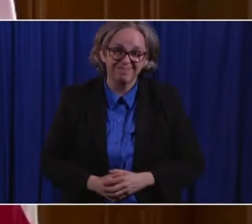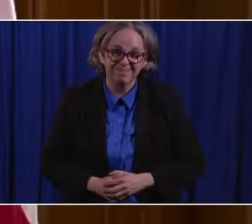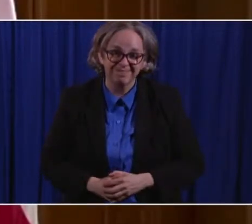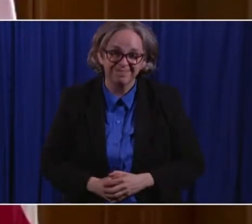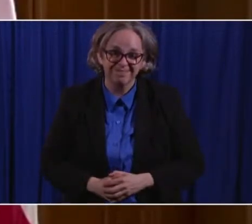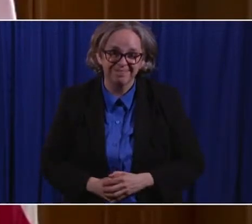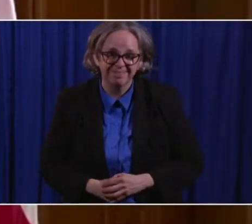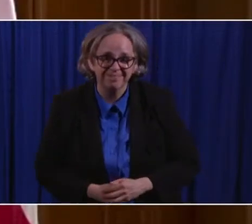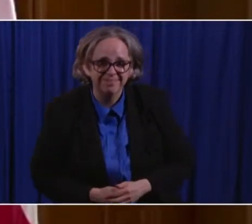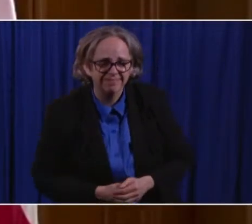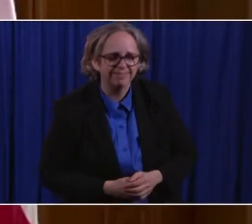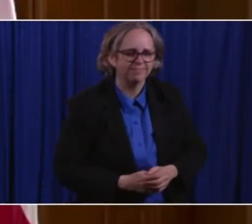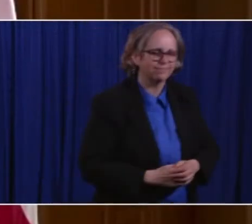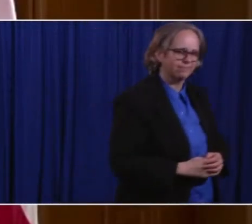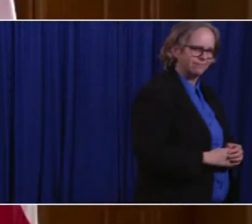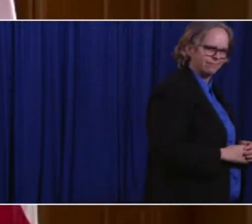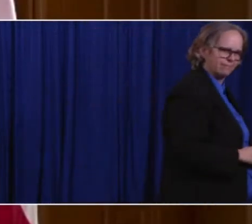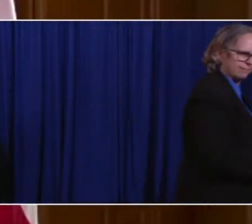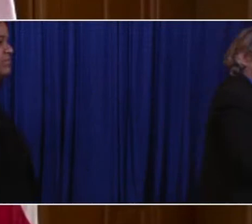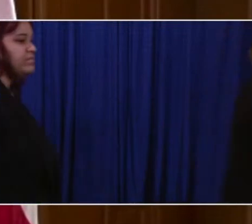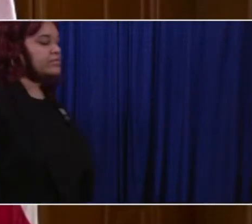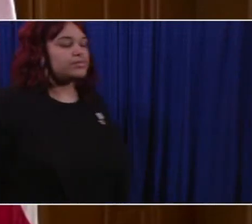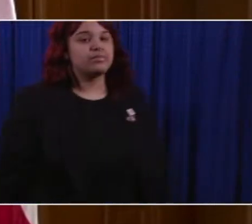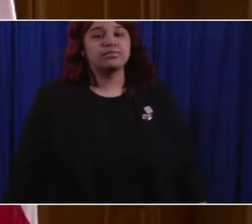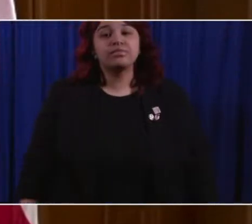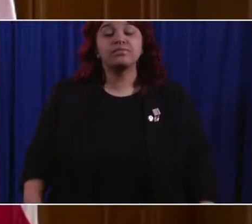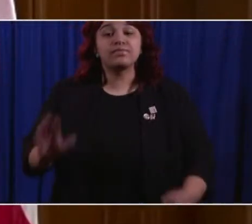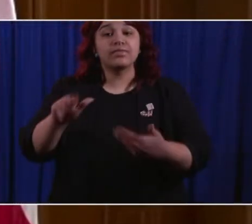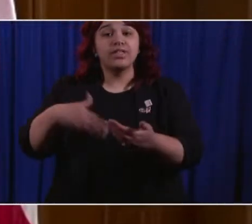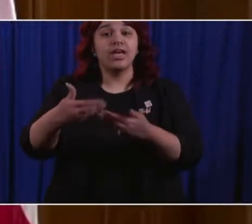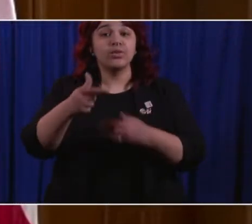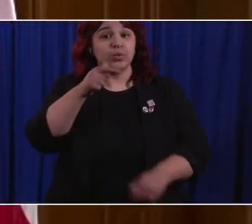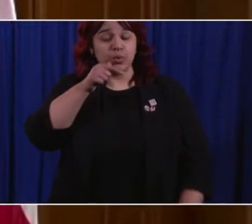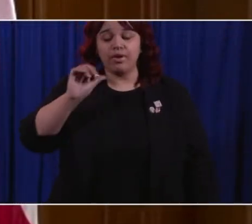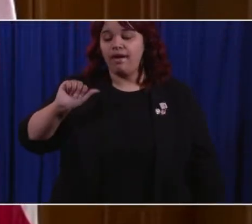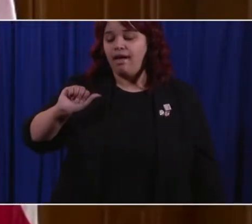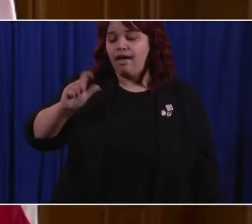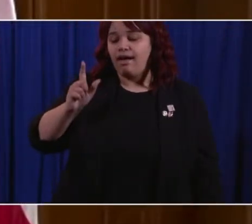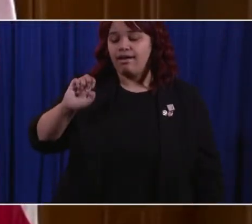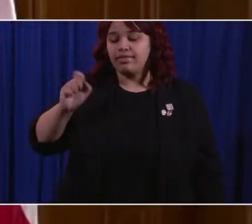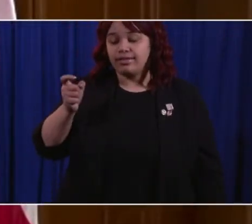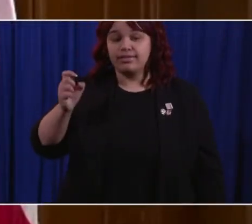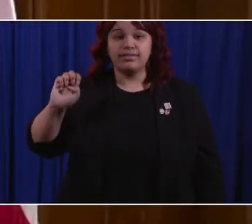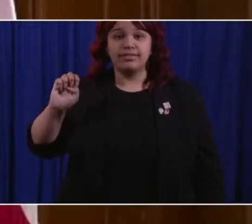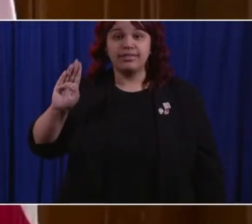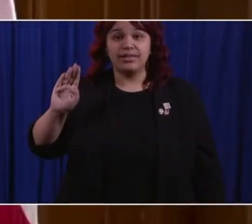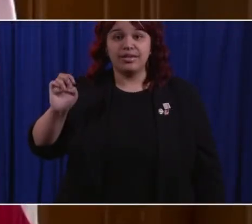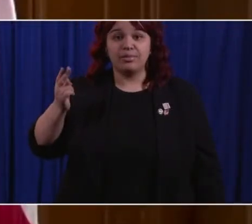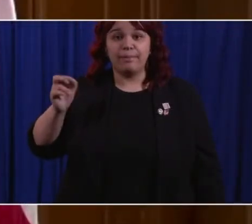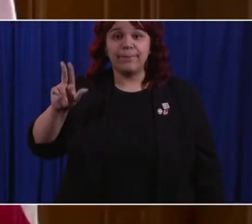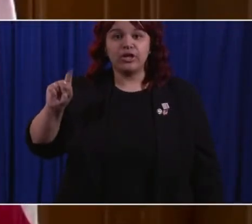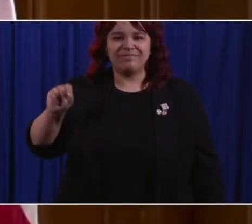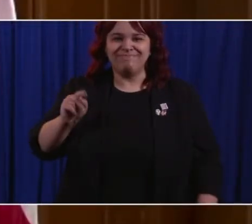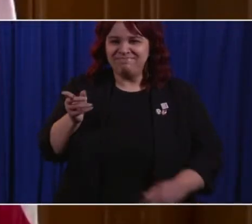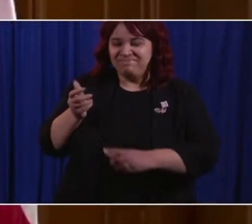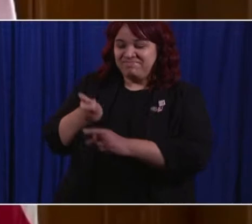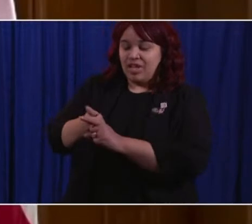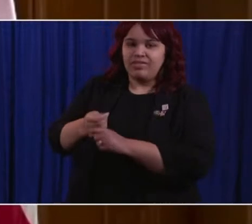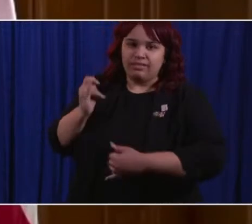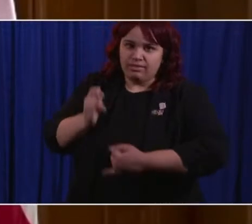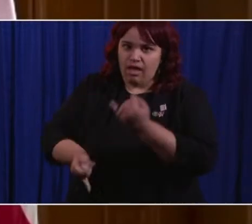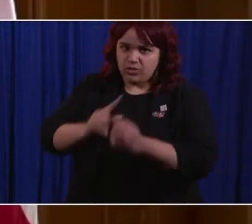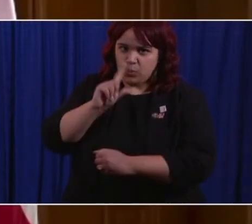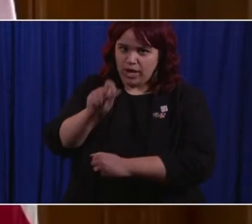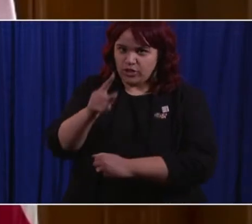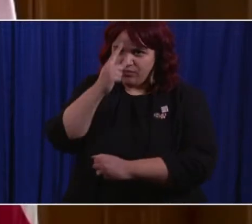Governor, next question is the last question for today, and it belongs to Alex Ebert of Bloomberg. Alex. Thanks for having us, Governor.